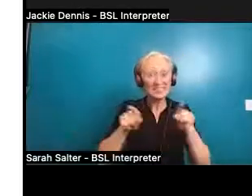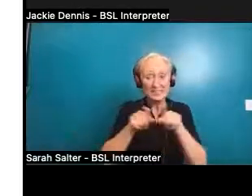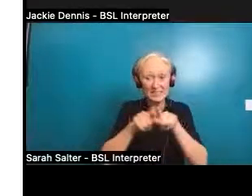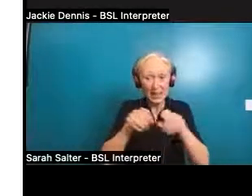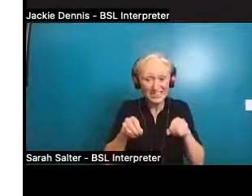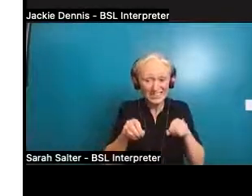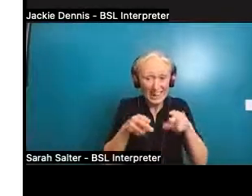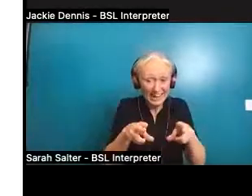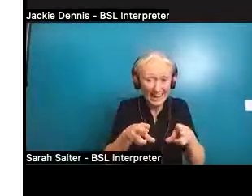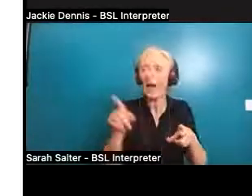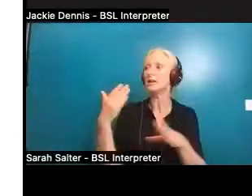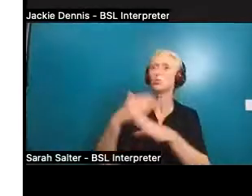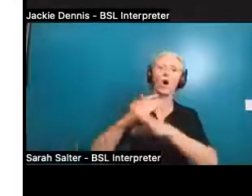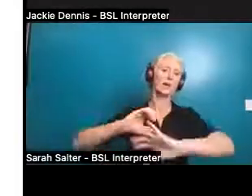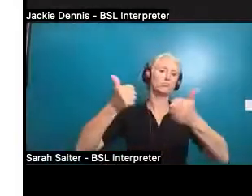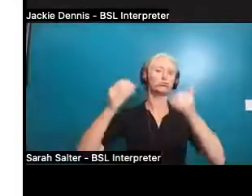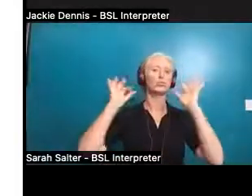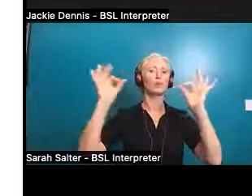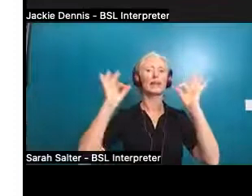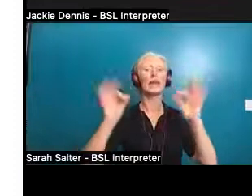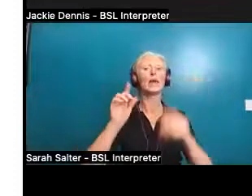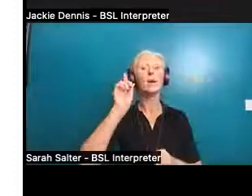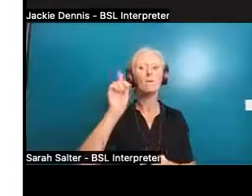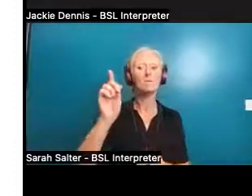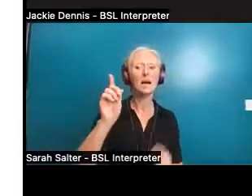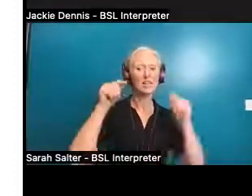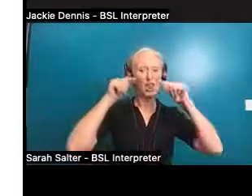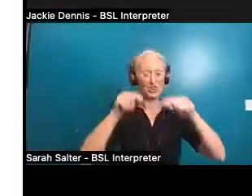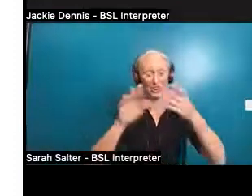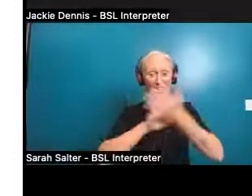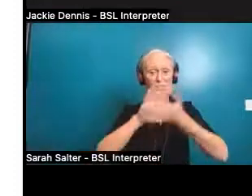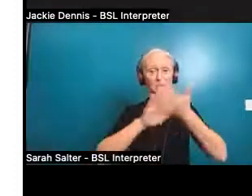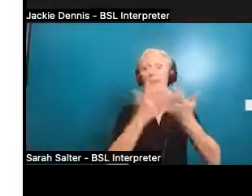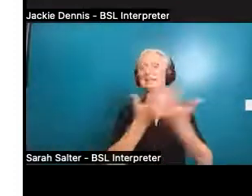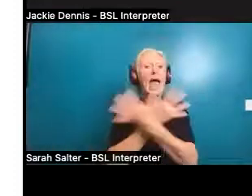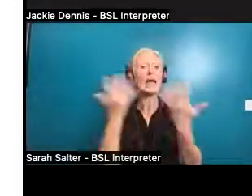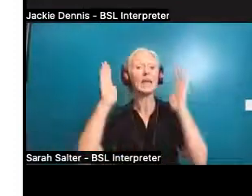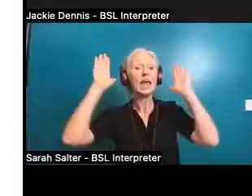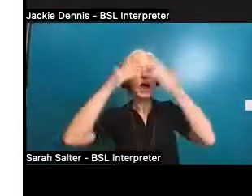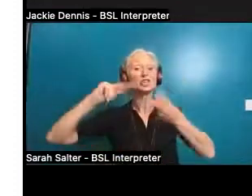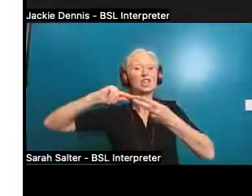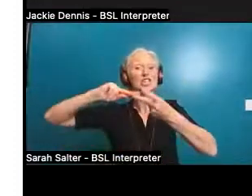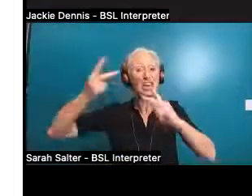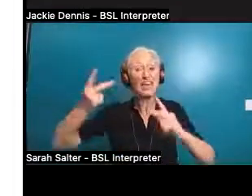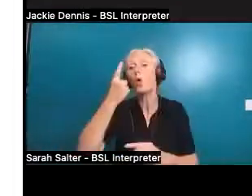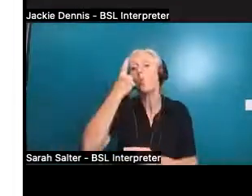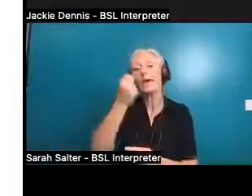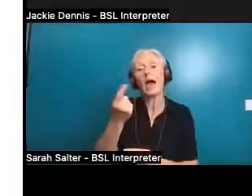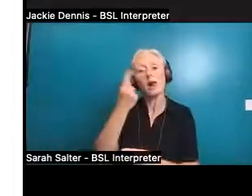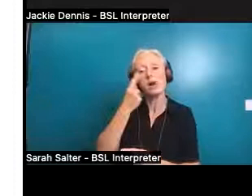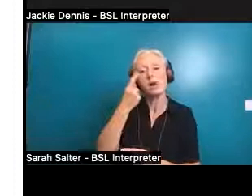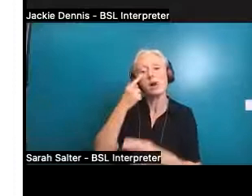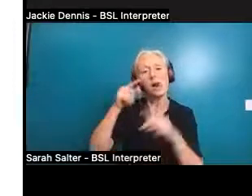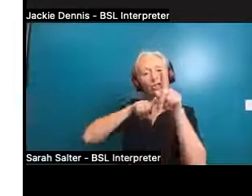this is a situation where we could insert in any of the Usher genes and see if it had a similar effect